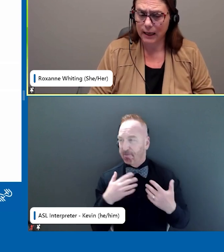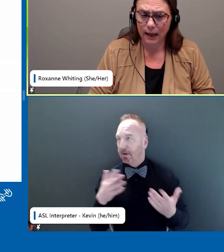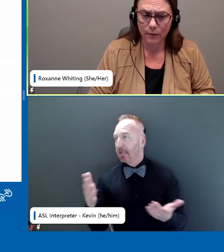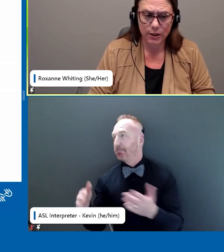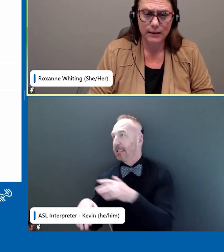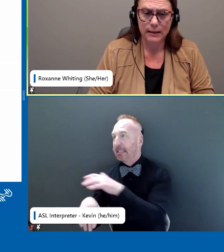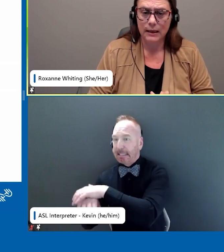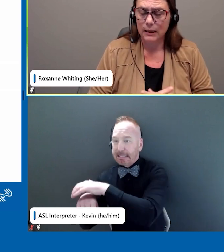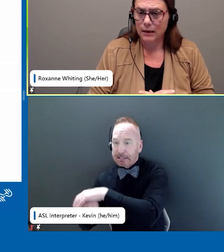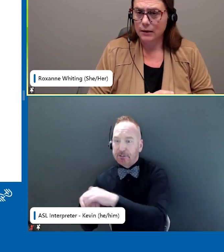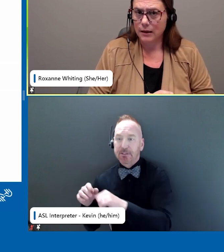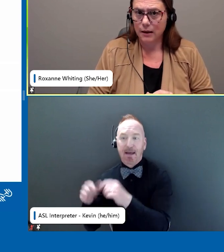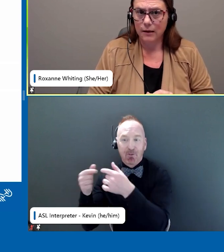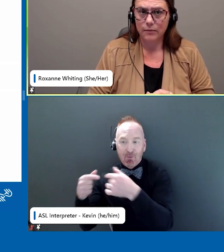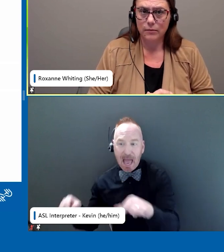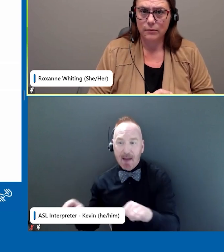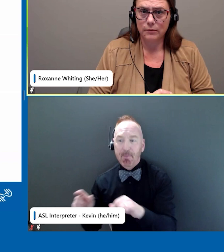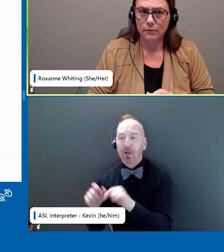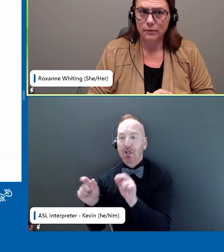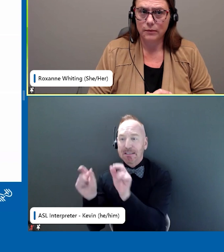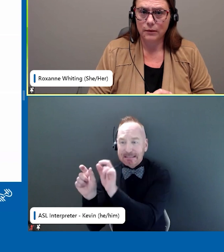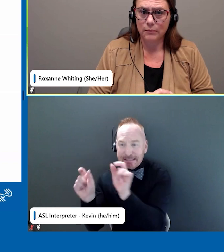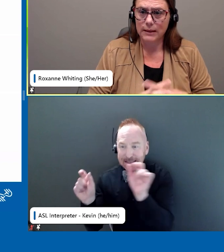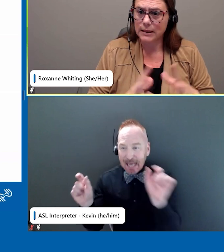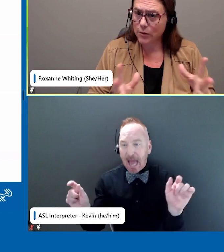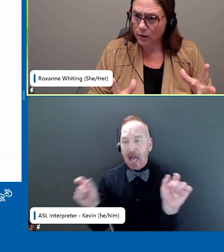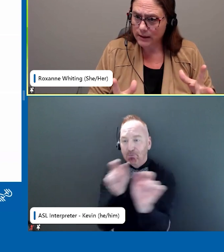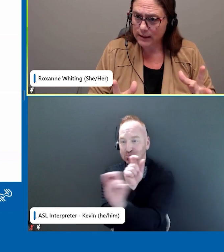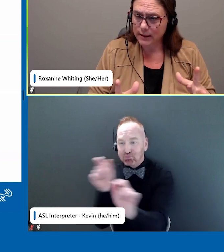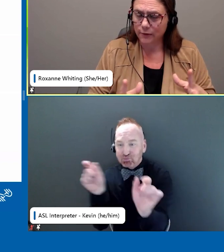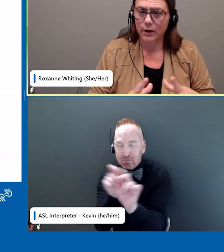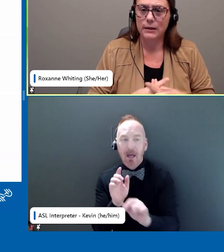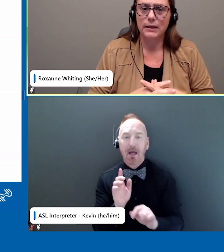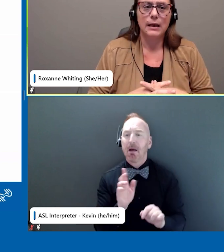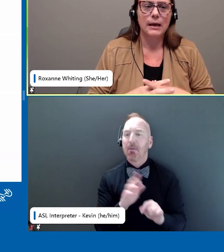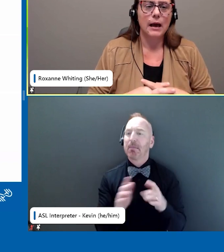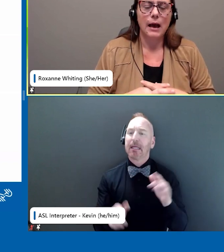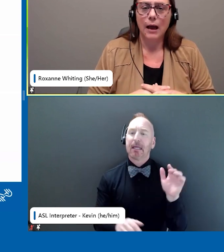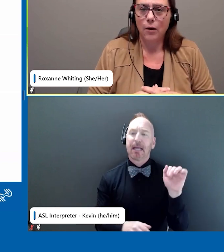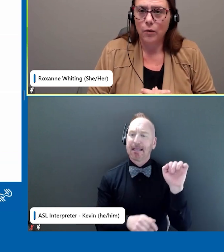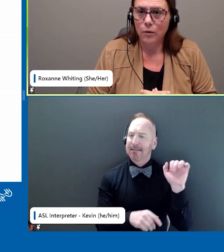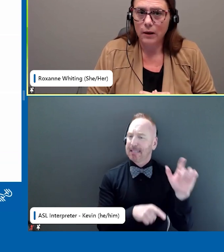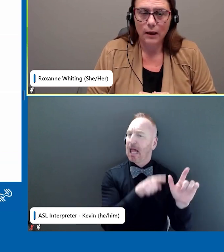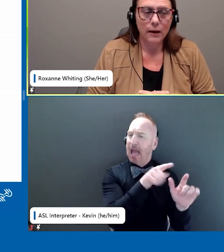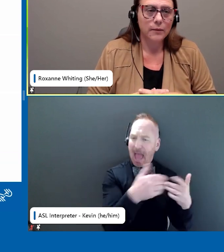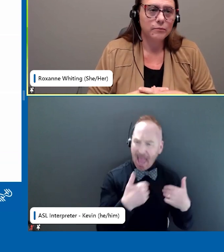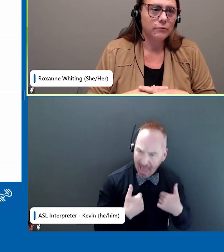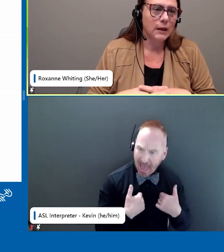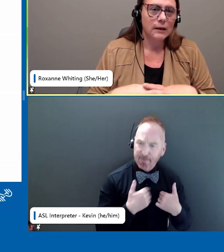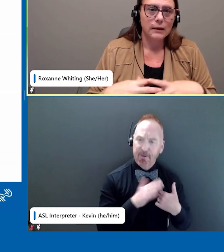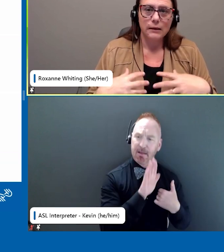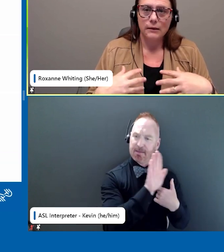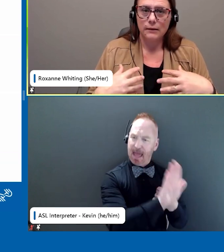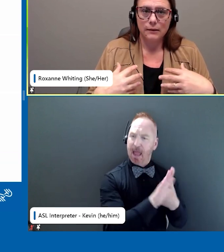and other sign languages. The discourse is different, how